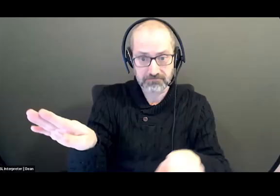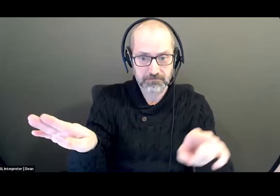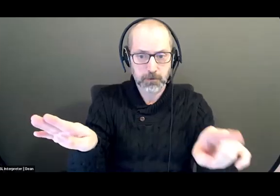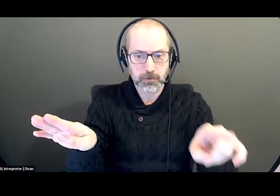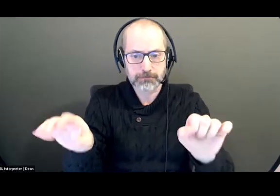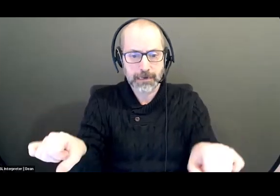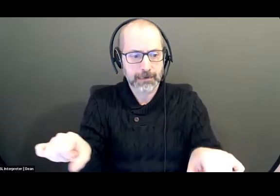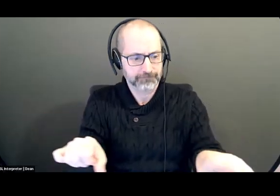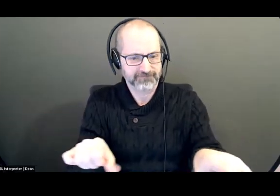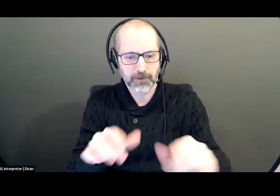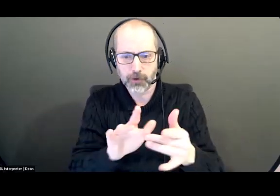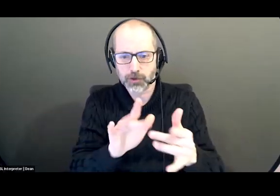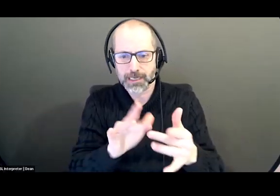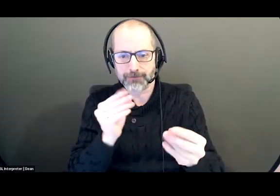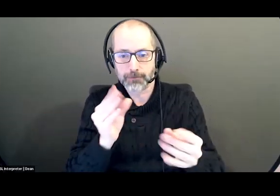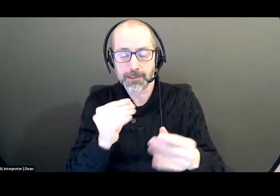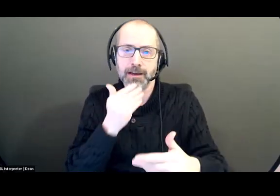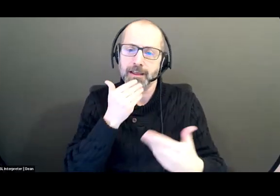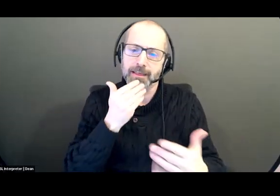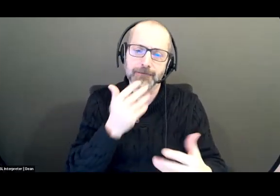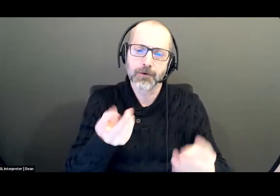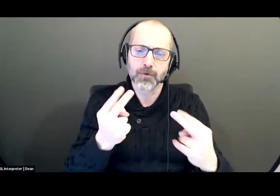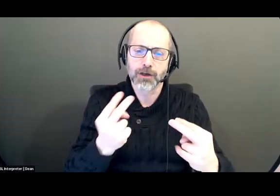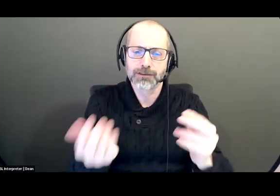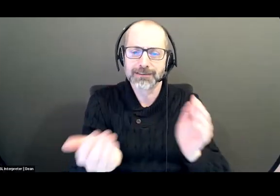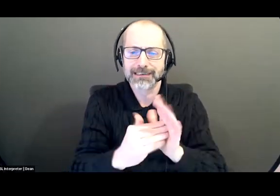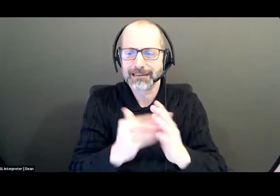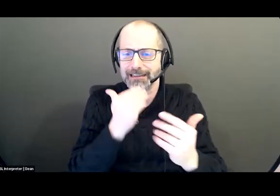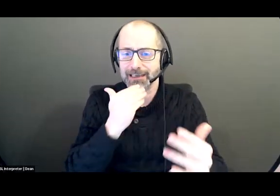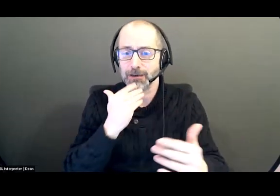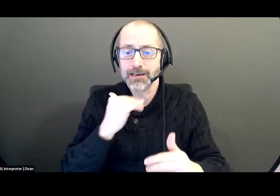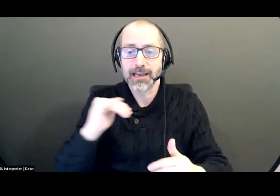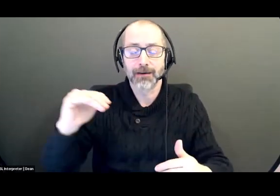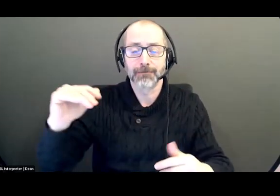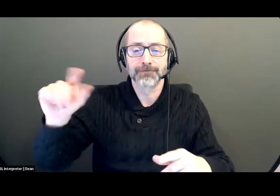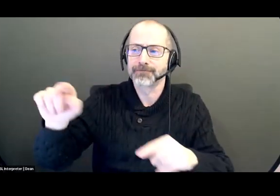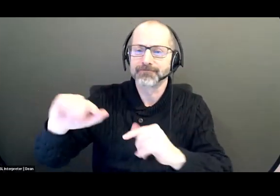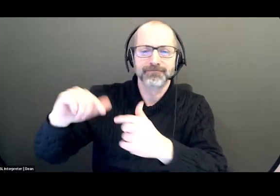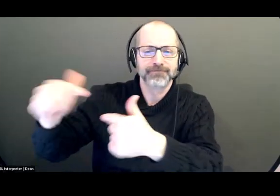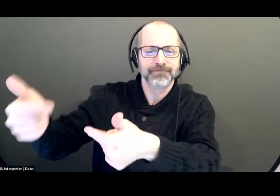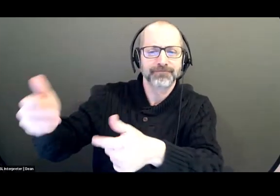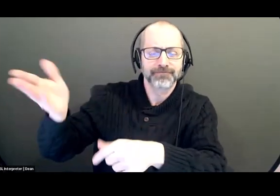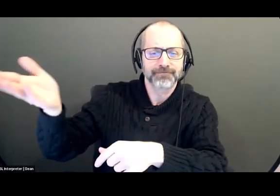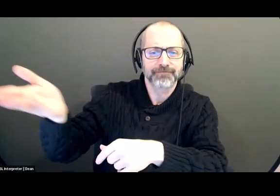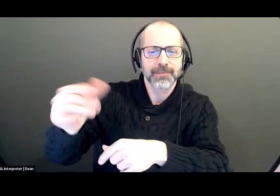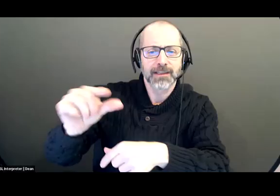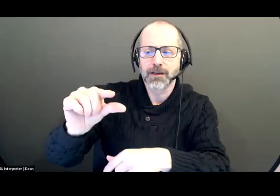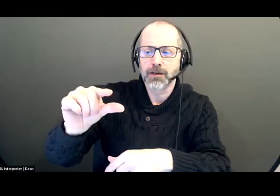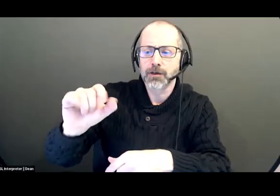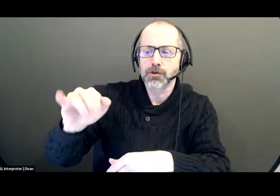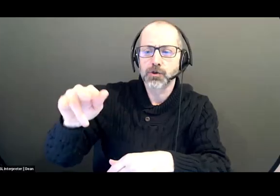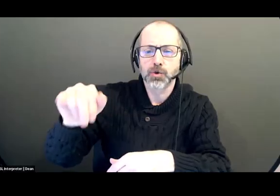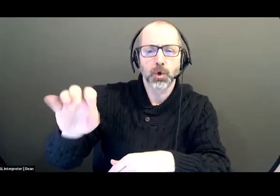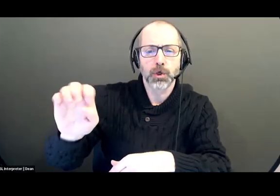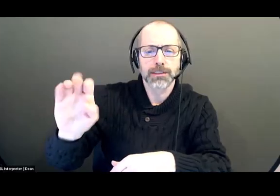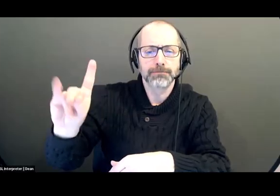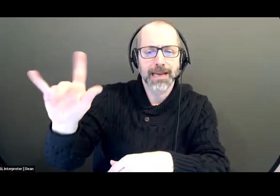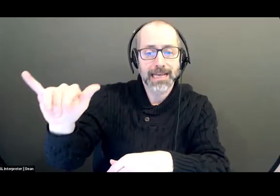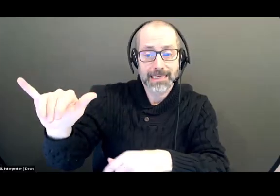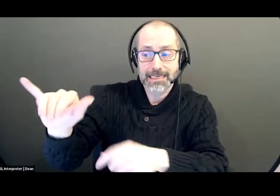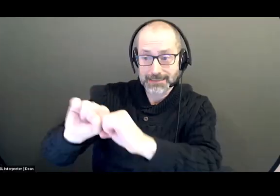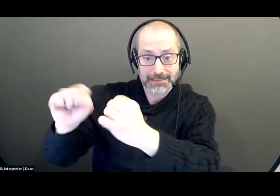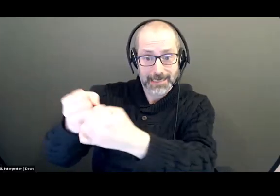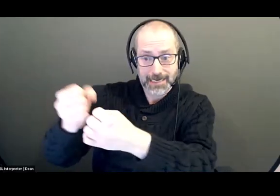And this is Roslyn's contact information. I appreciate your willingness to attend today. And with that, I would like to welcome